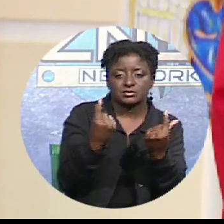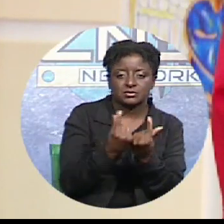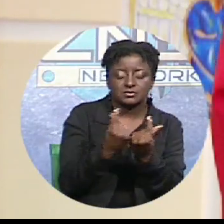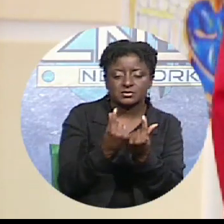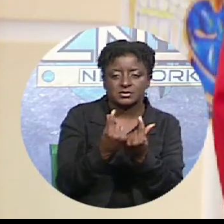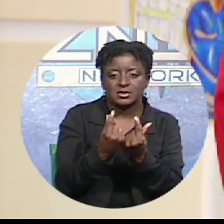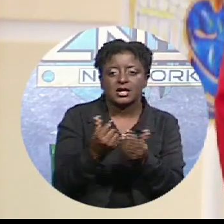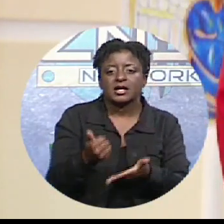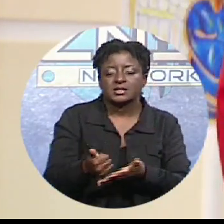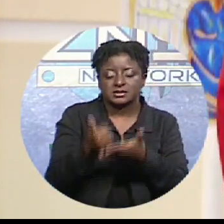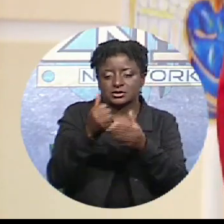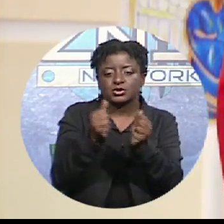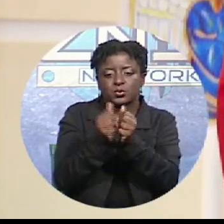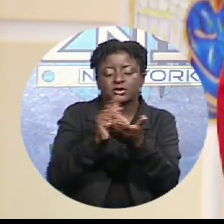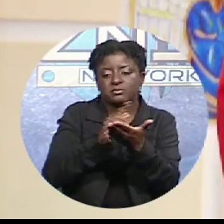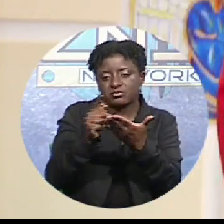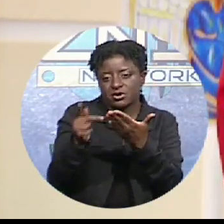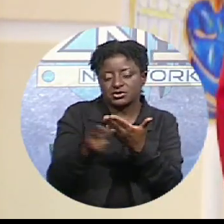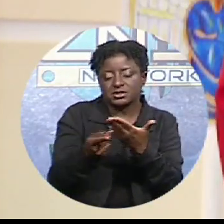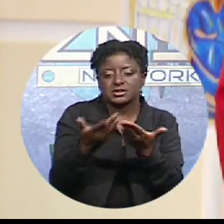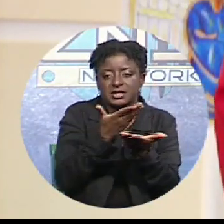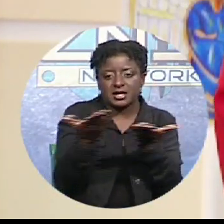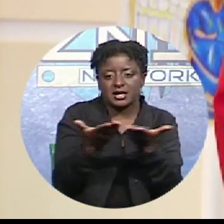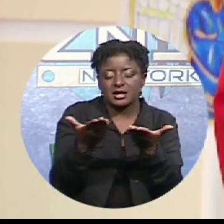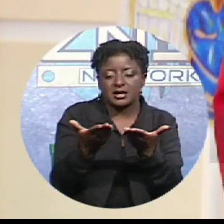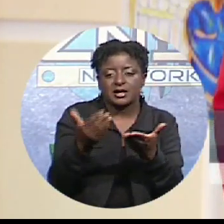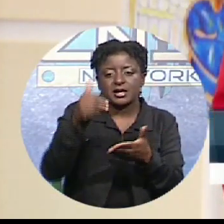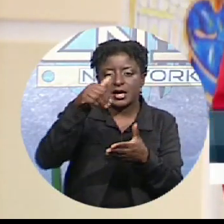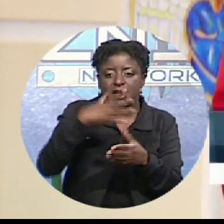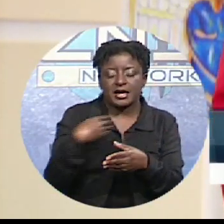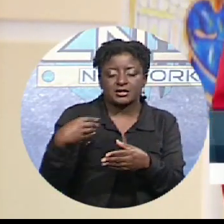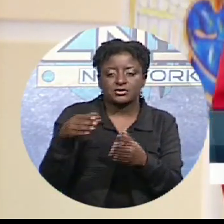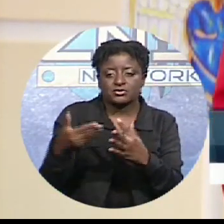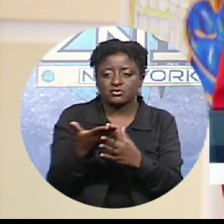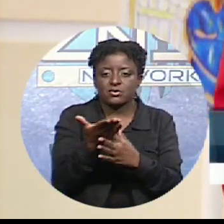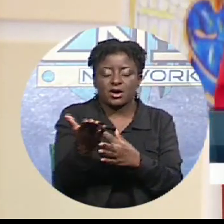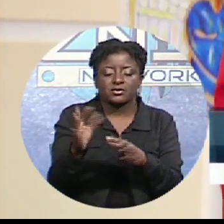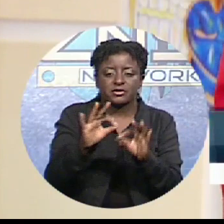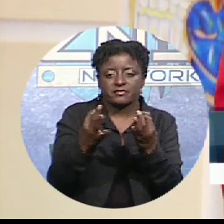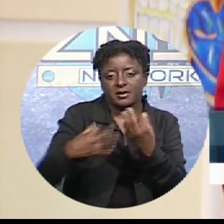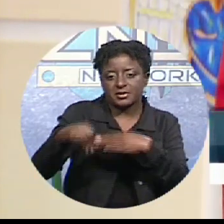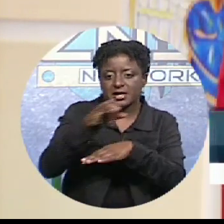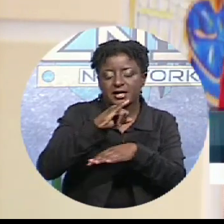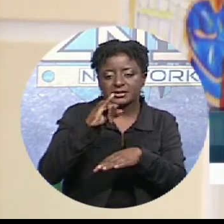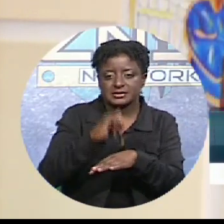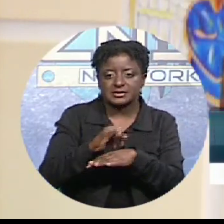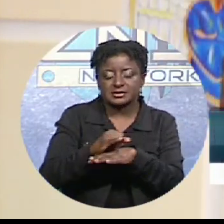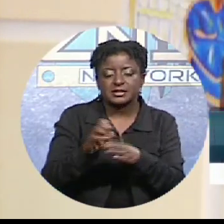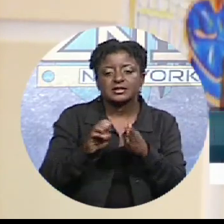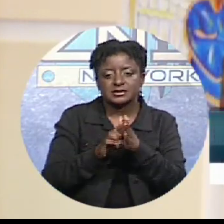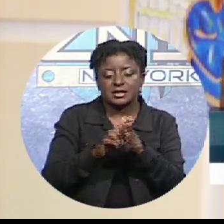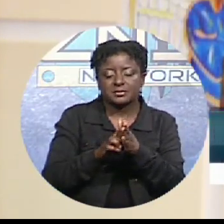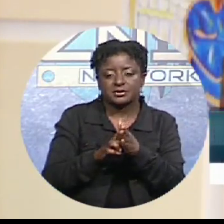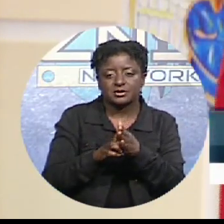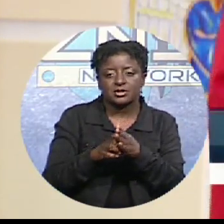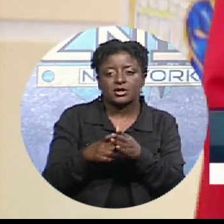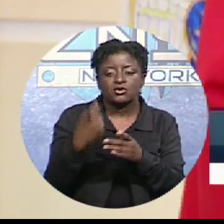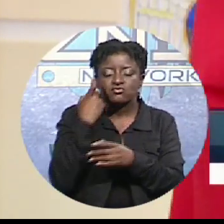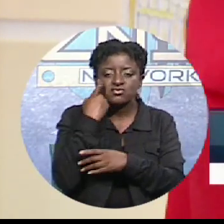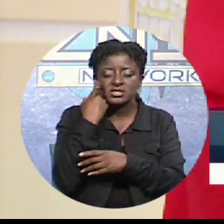both here in New Providence and throughout the Family Islands. For example, some of the recent